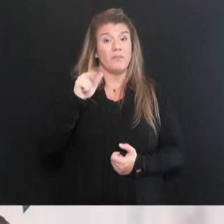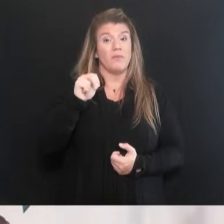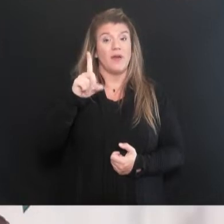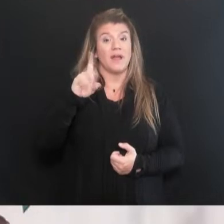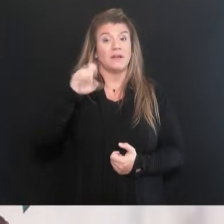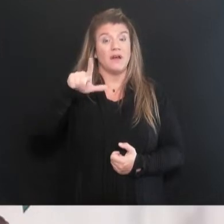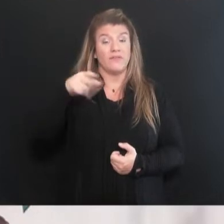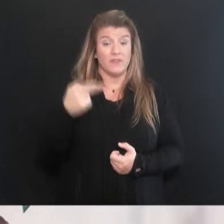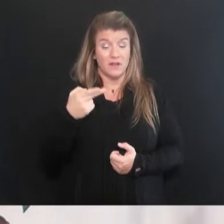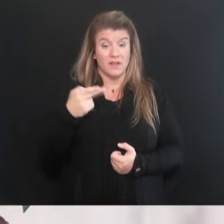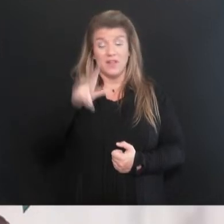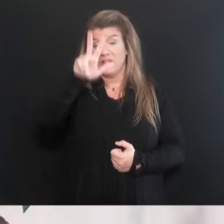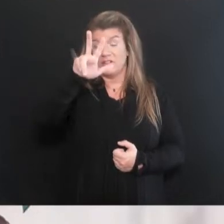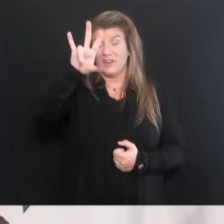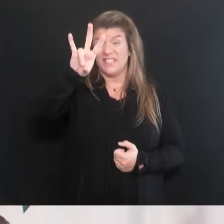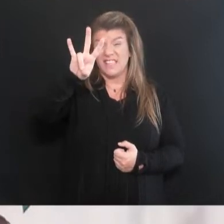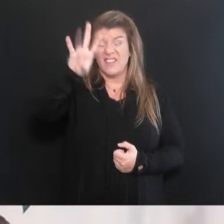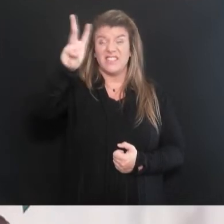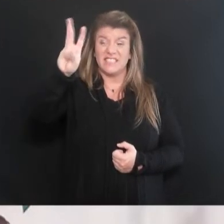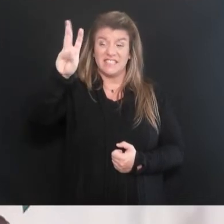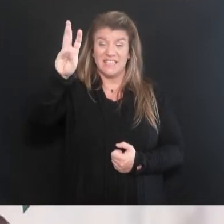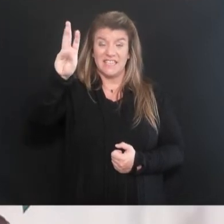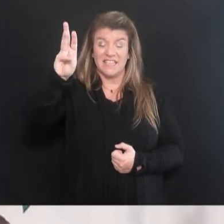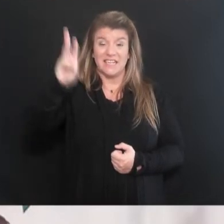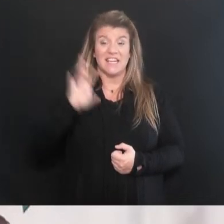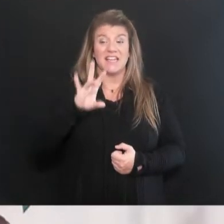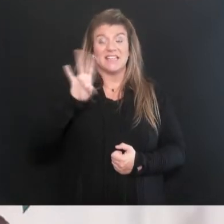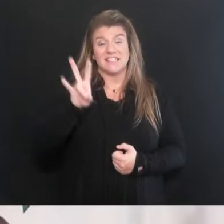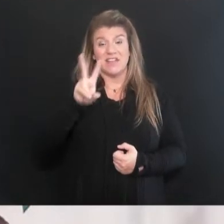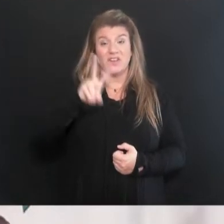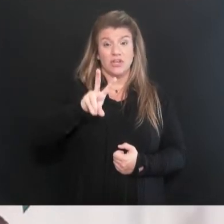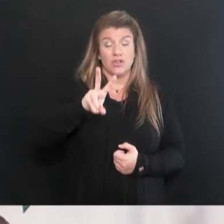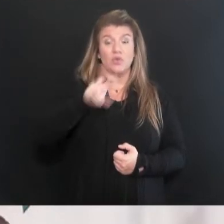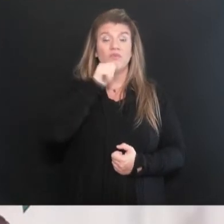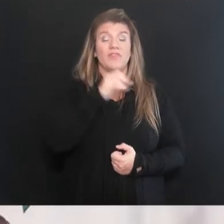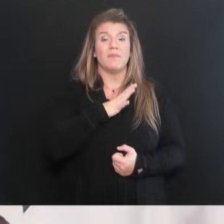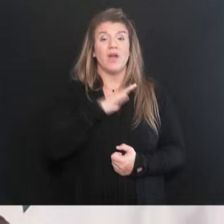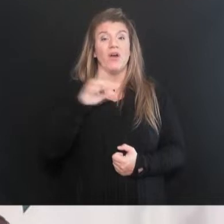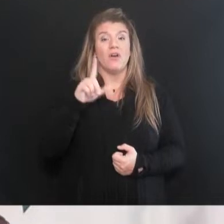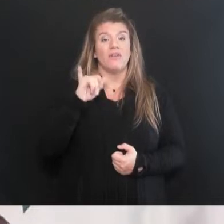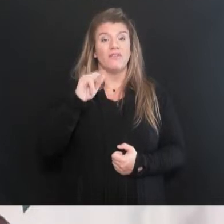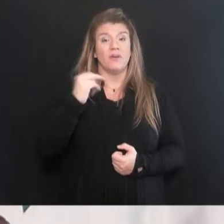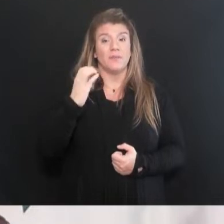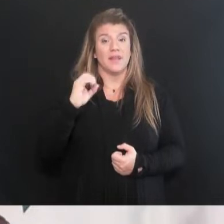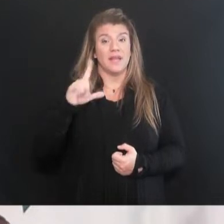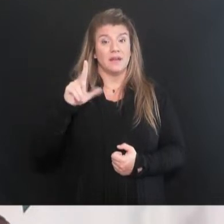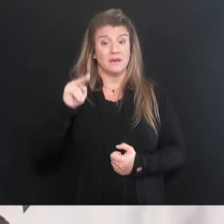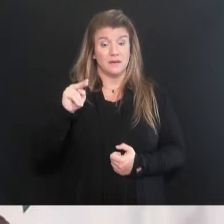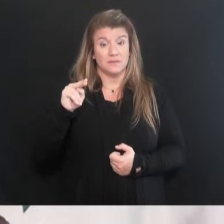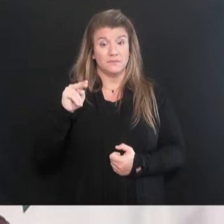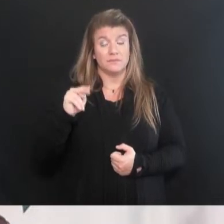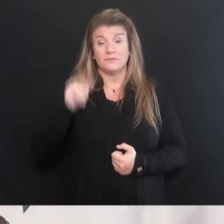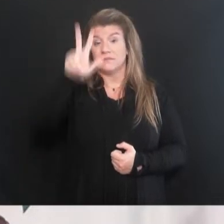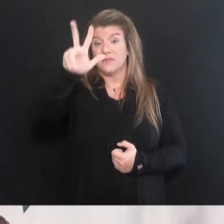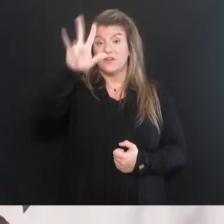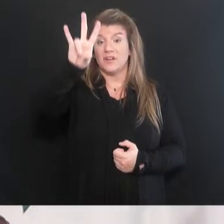County. The 3,716th death is a 72-year-old female from Lincoln County. The 3,717th